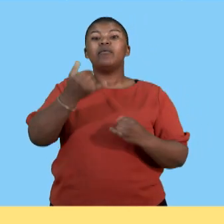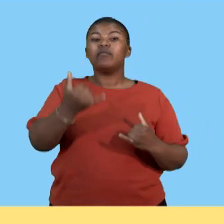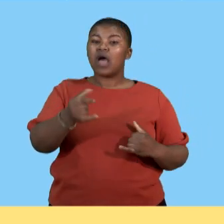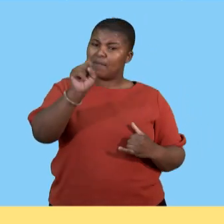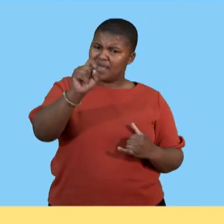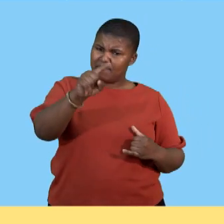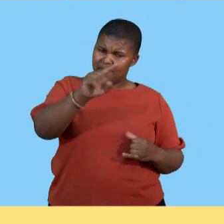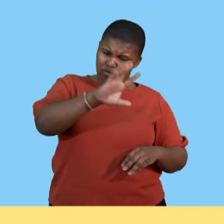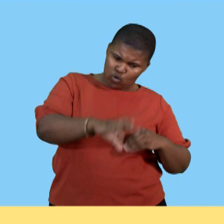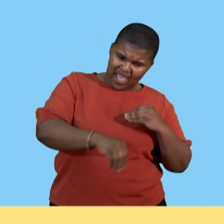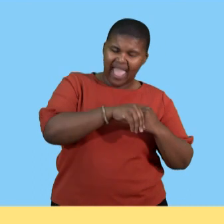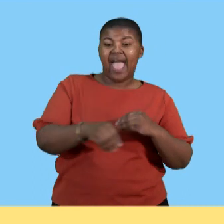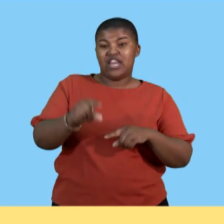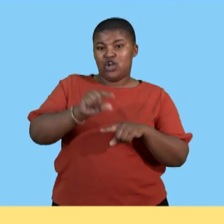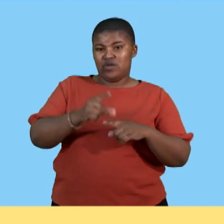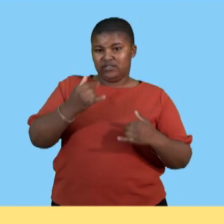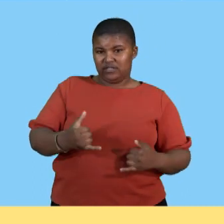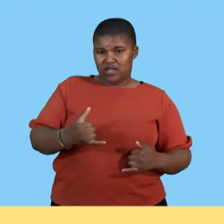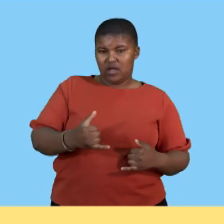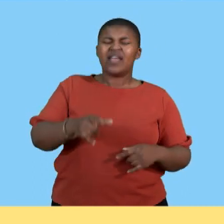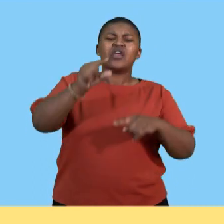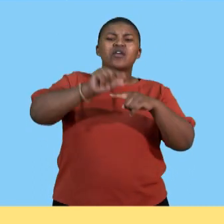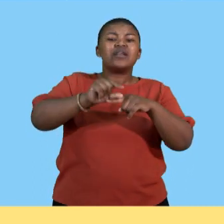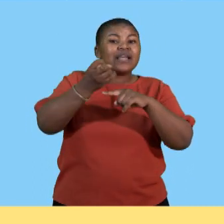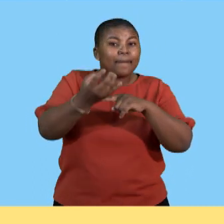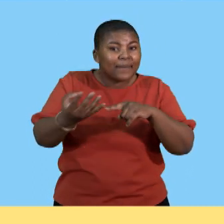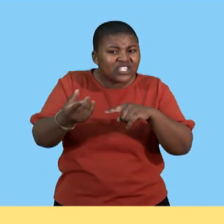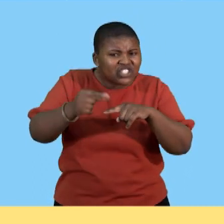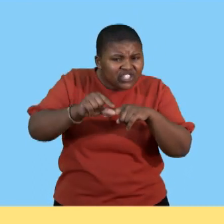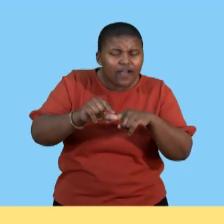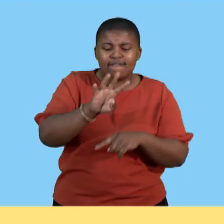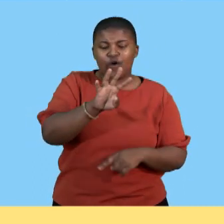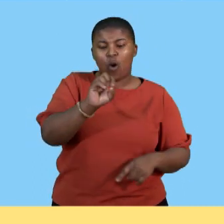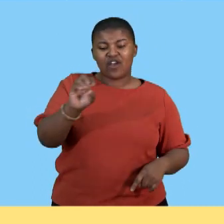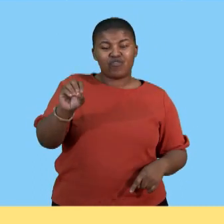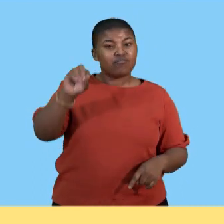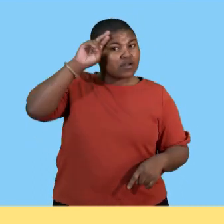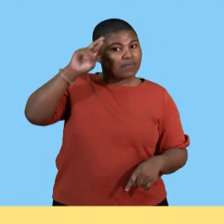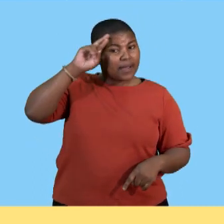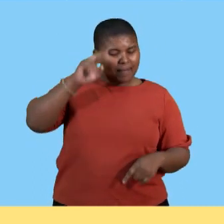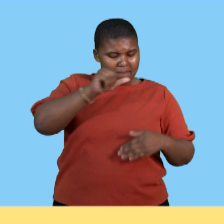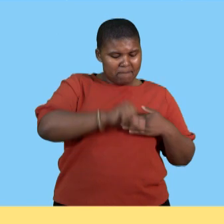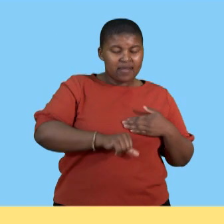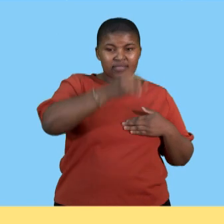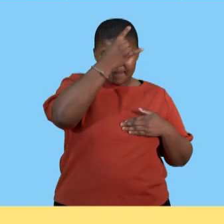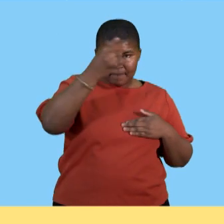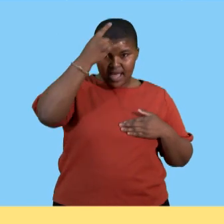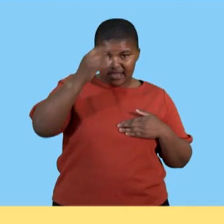the increase. The increase now is 400 because this month of March that